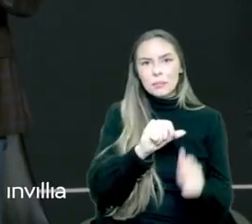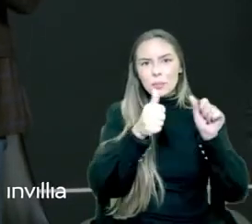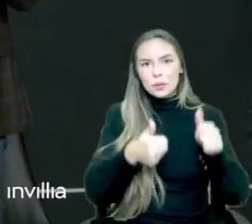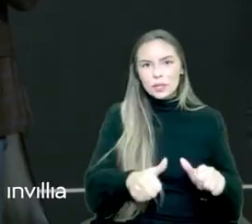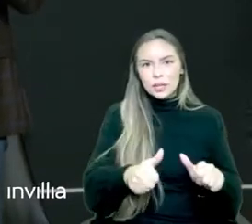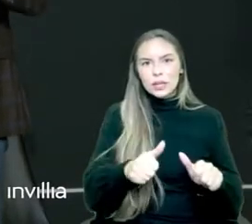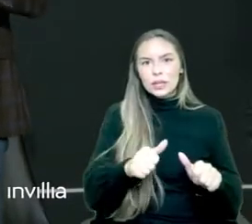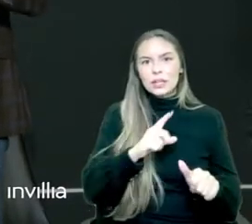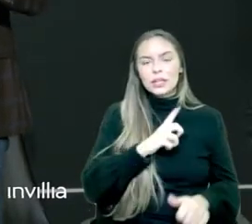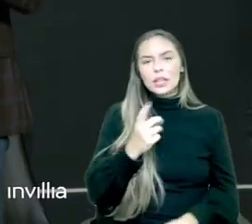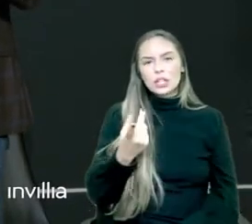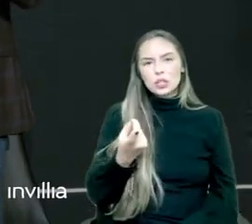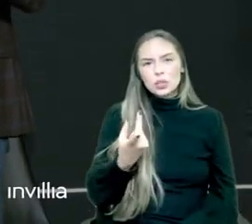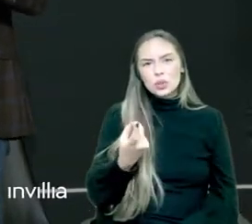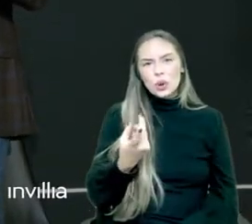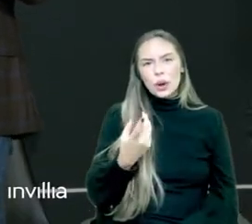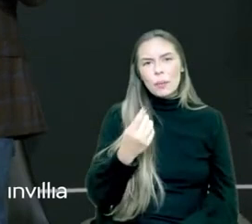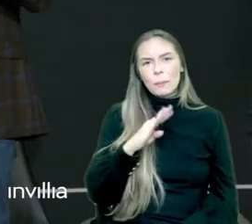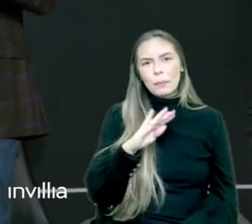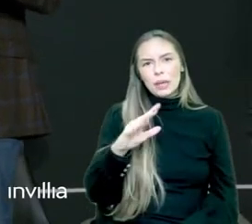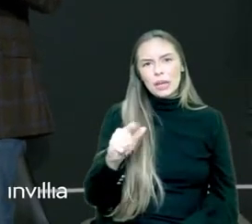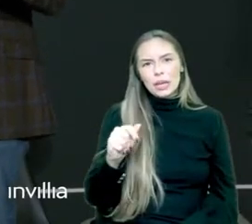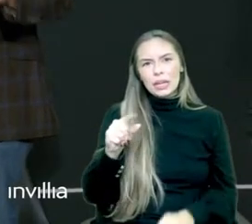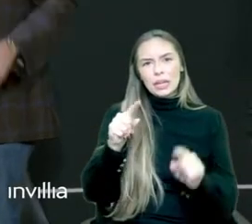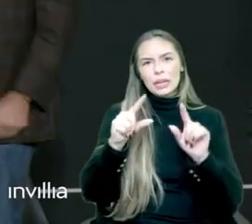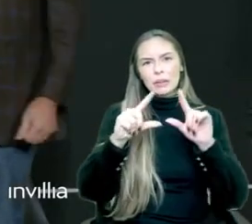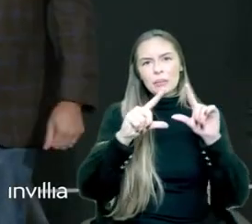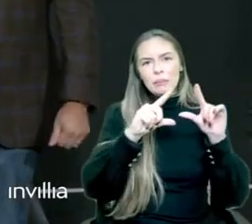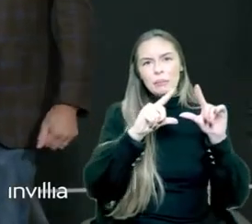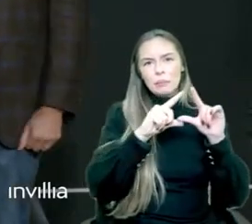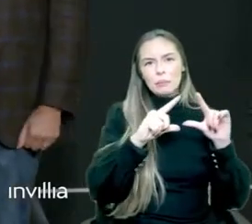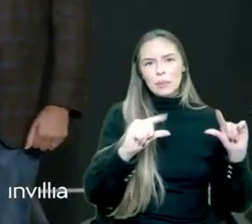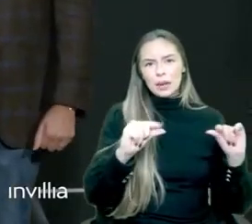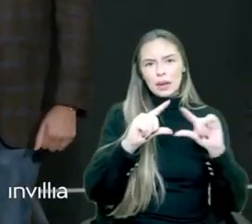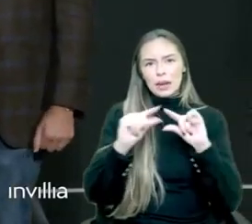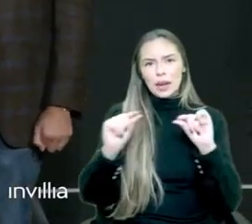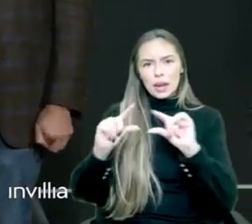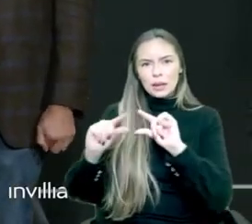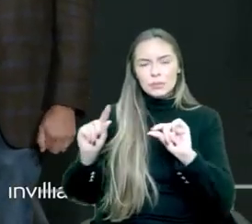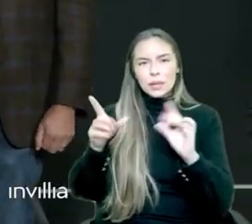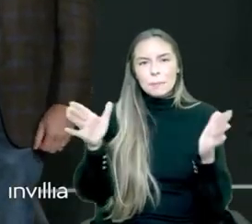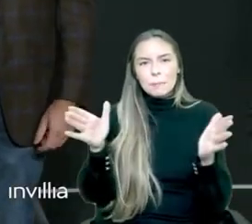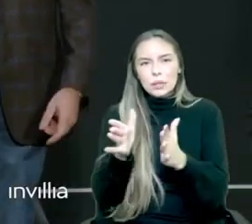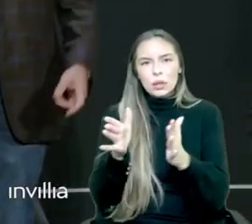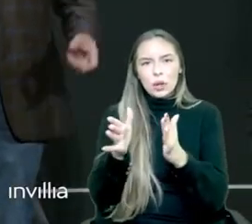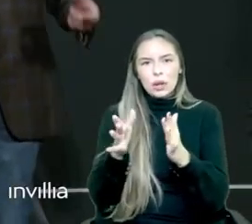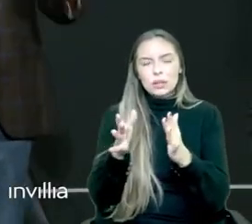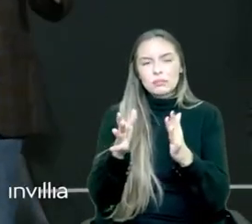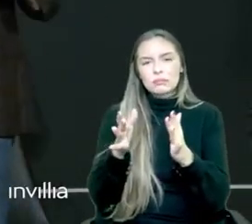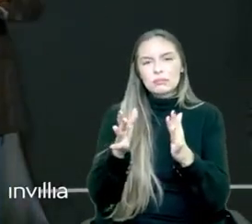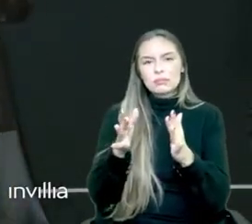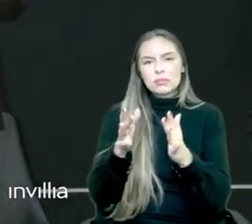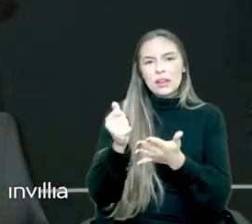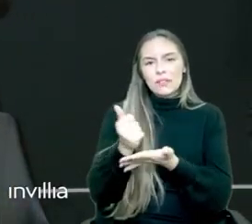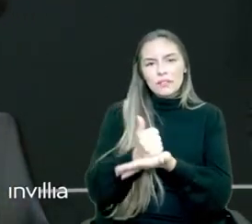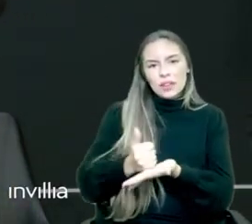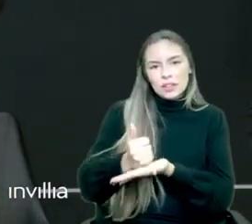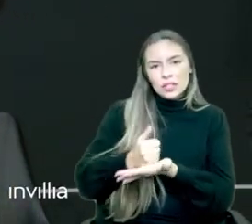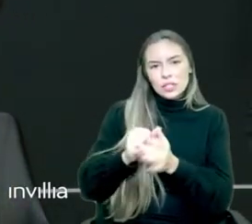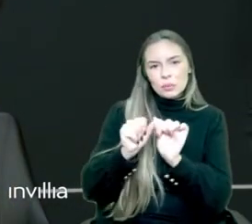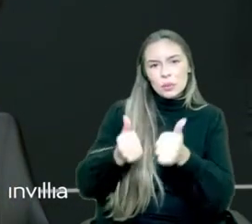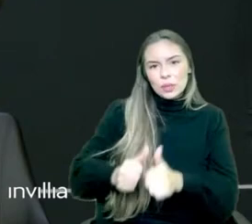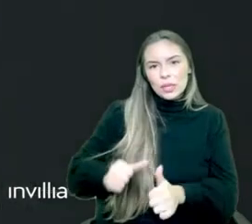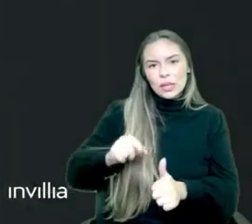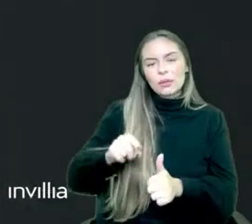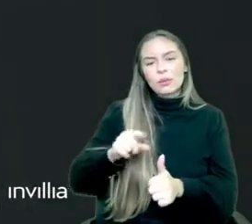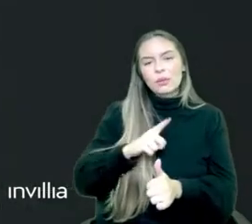parameters. So it's in a kind of mid to smaller size foundation model. We are currently training